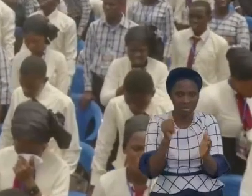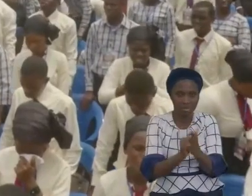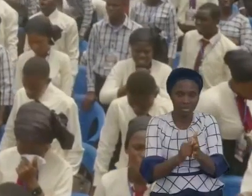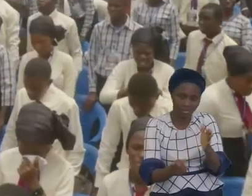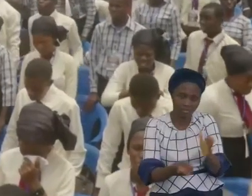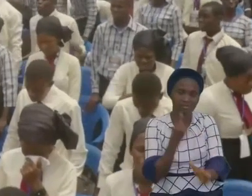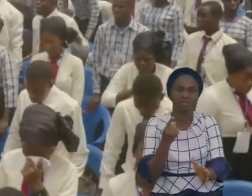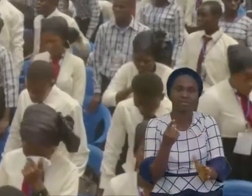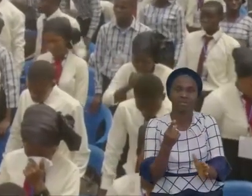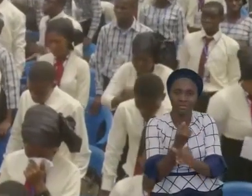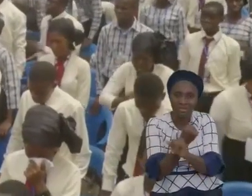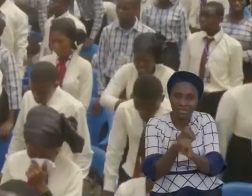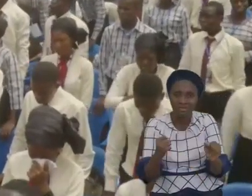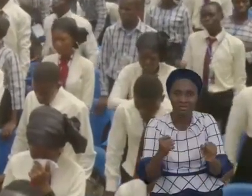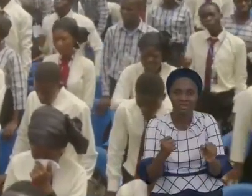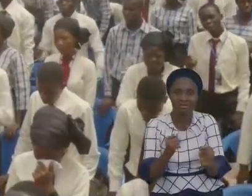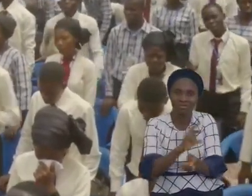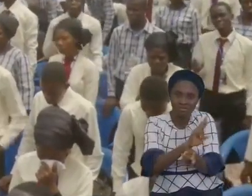Salvation.